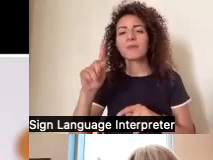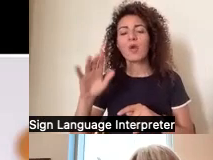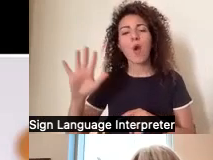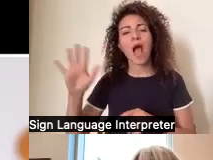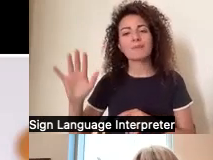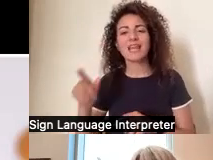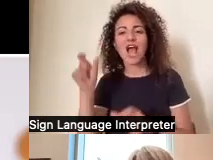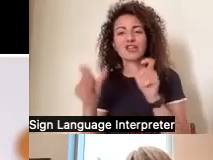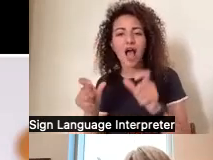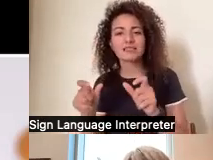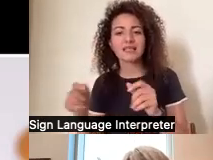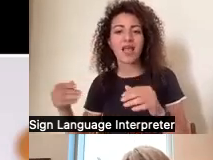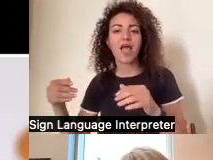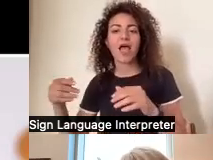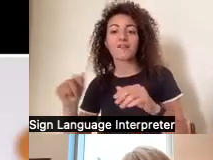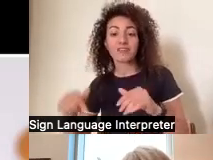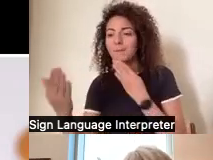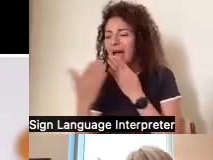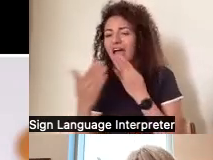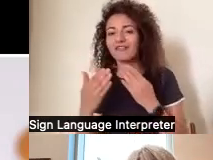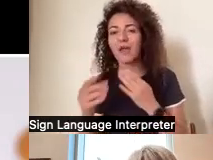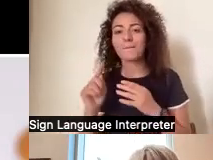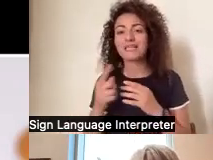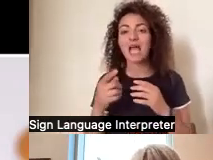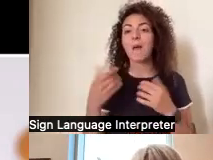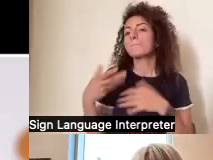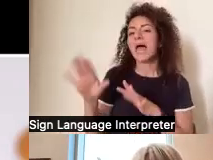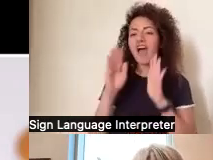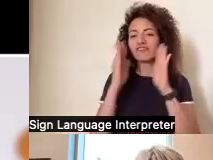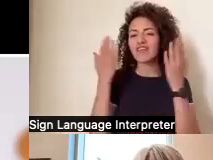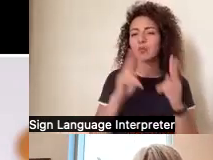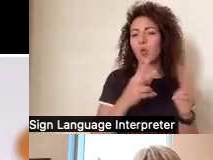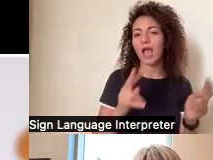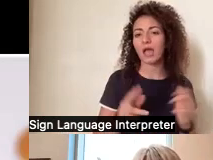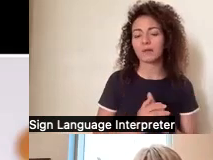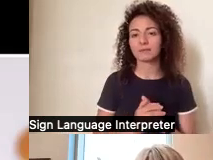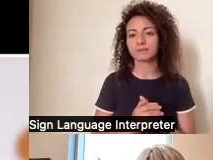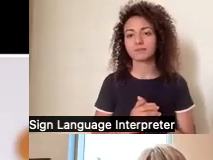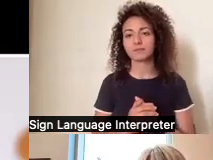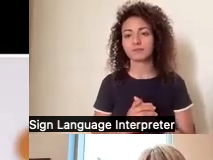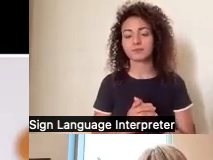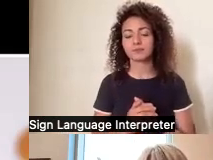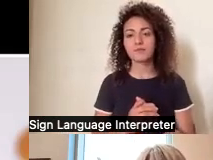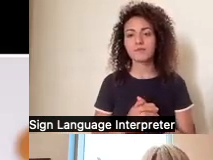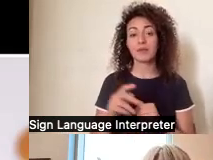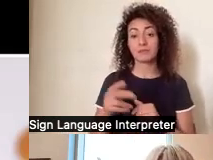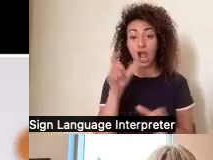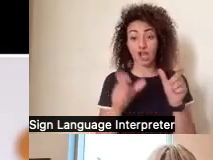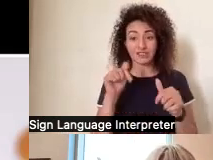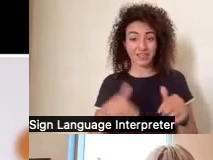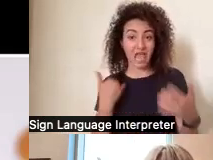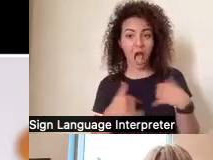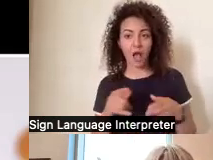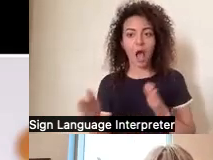Facebook. But people with intellectual disabilities have an average network of just 23 network members, and people with mental